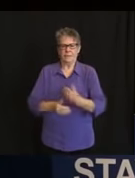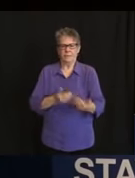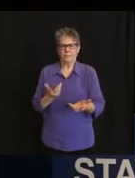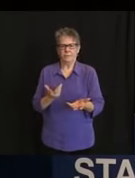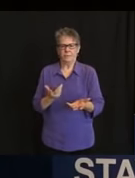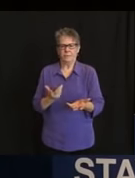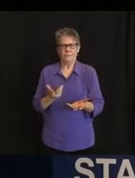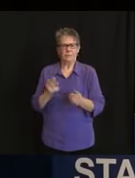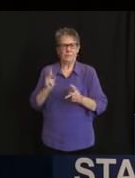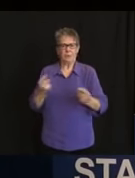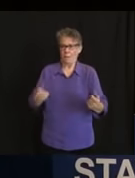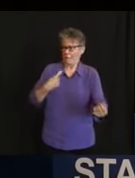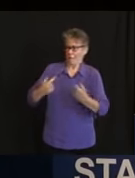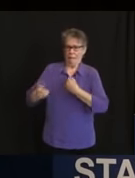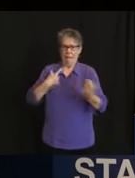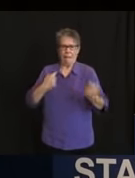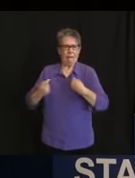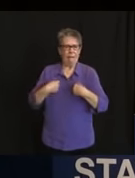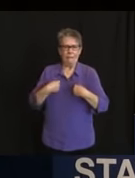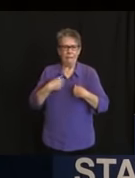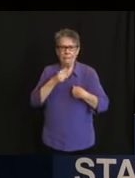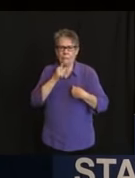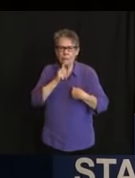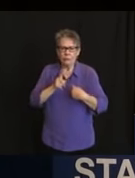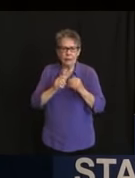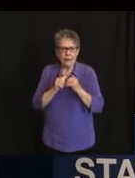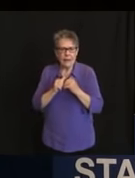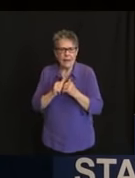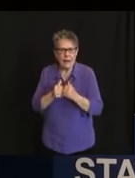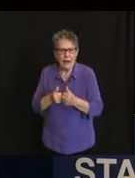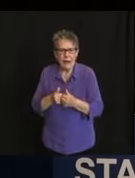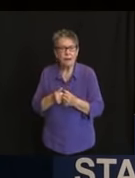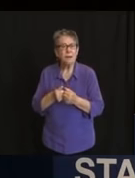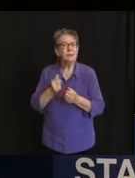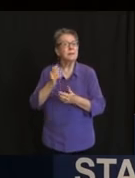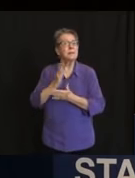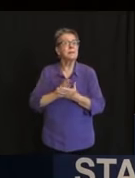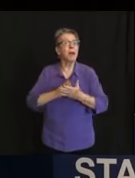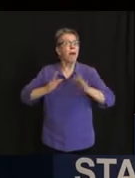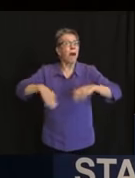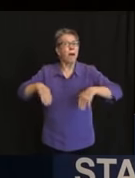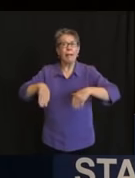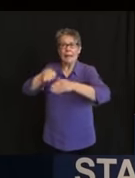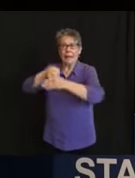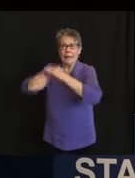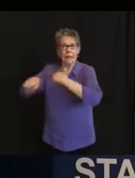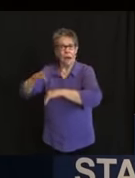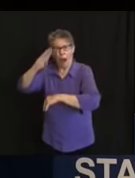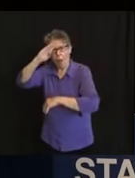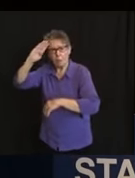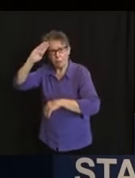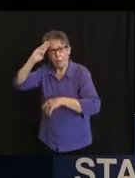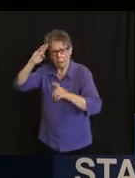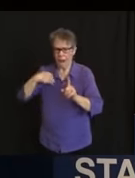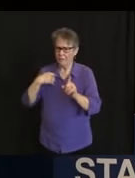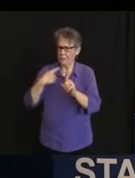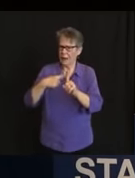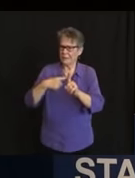many individuals who are never hospitalized. The reference related to the swabs relates